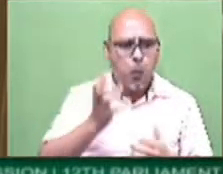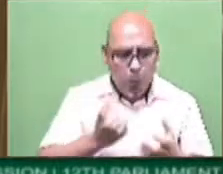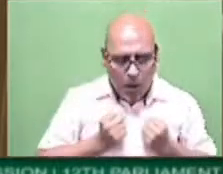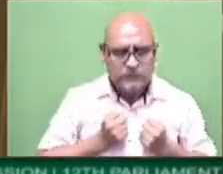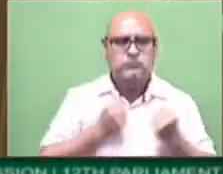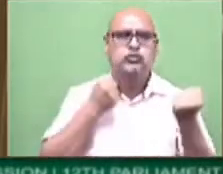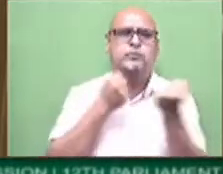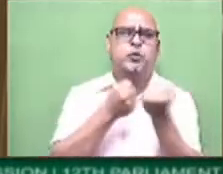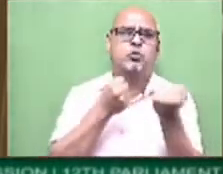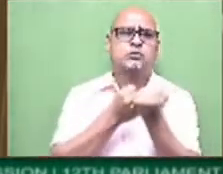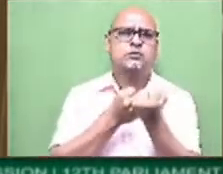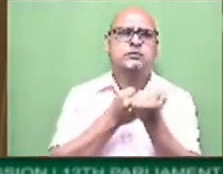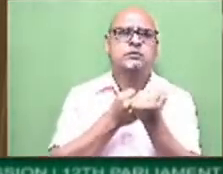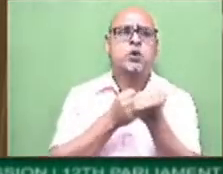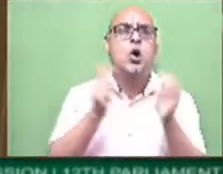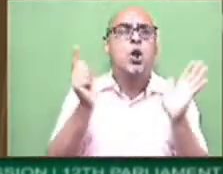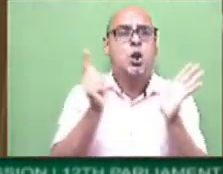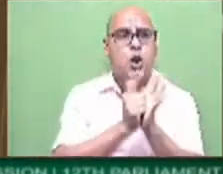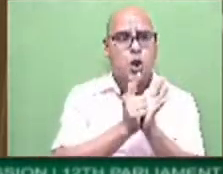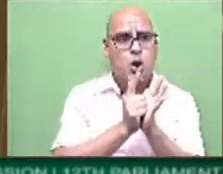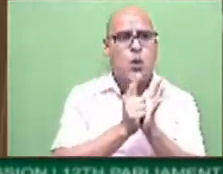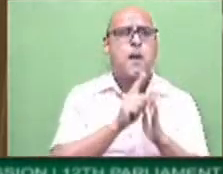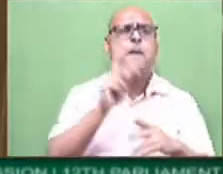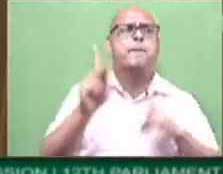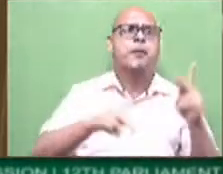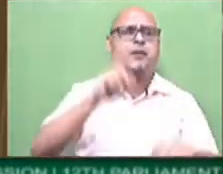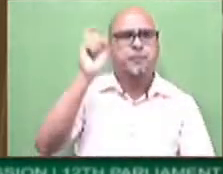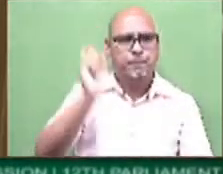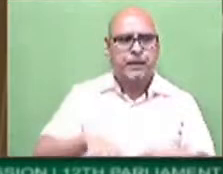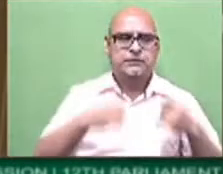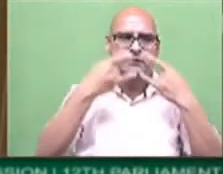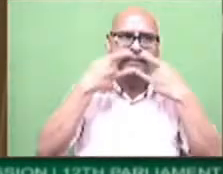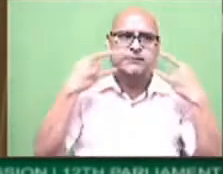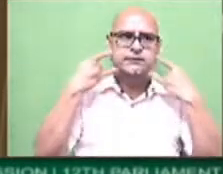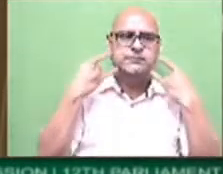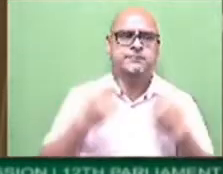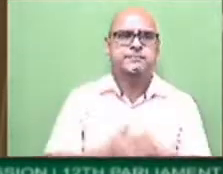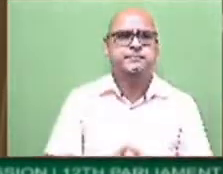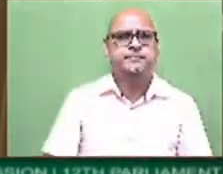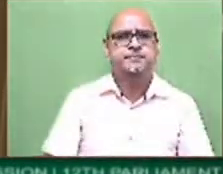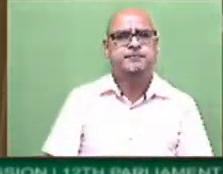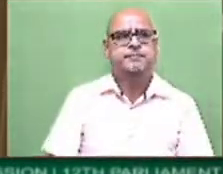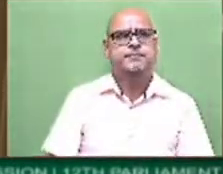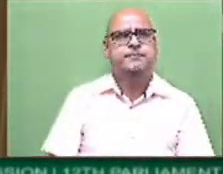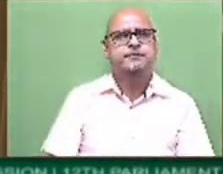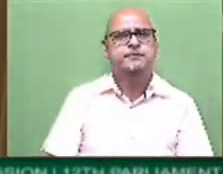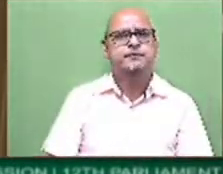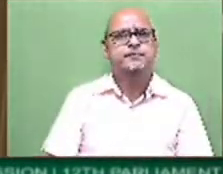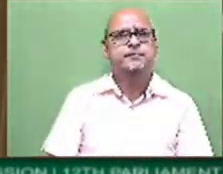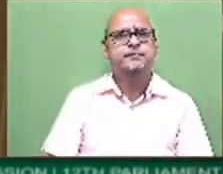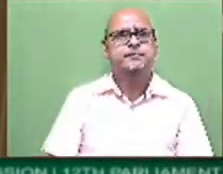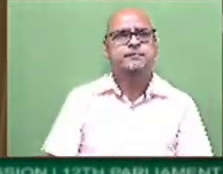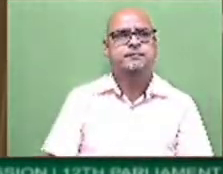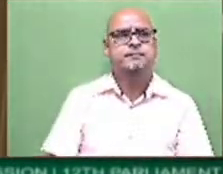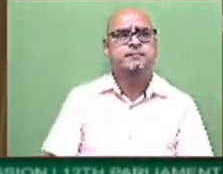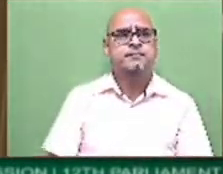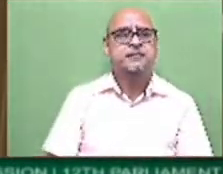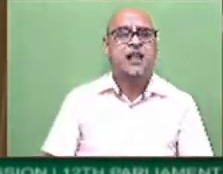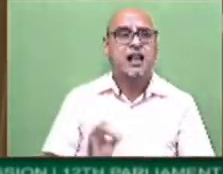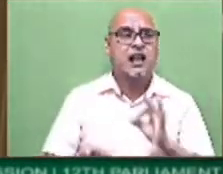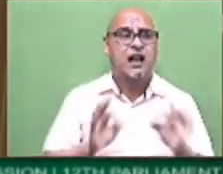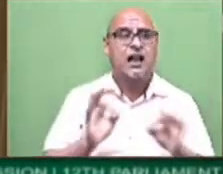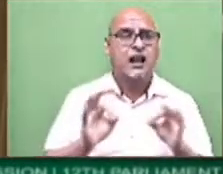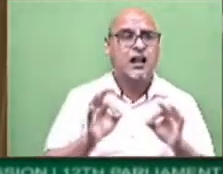masks. In fact, if we look at the situation, there are more than 50 countries, and the numbers are climbing, where you've